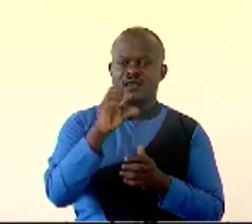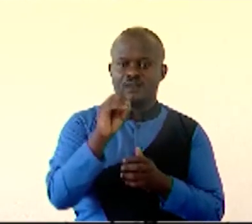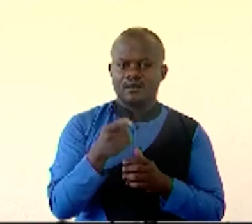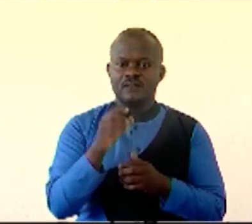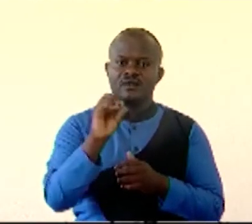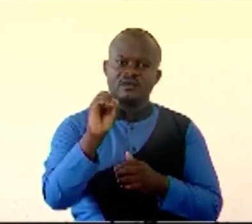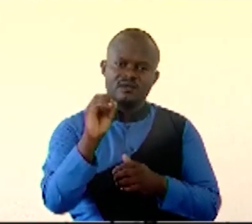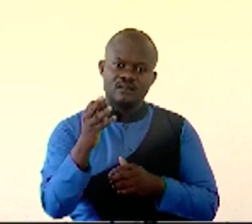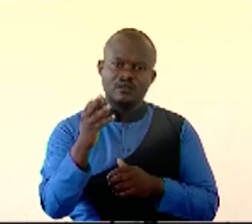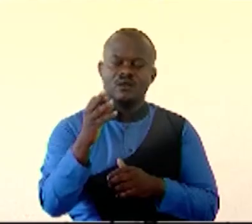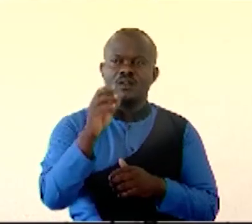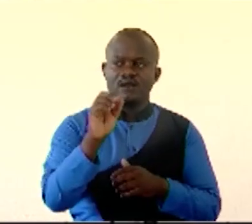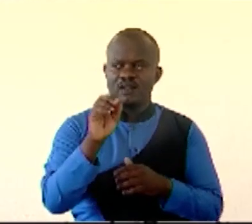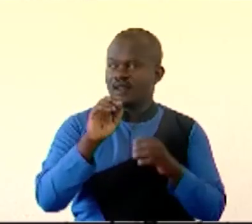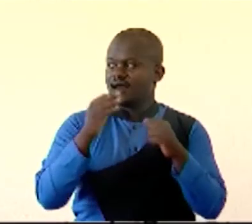0.083 mole.